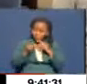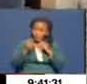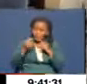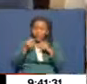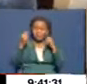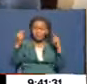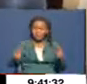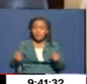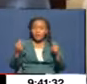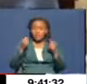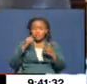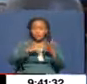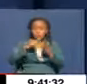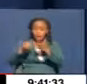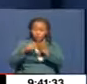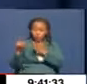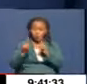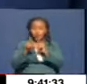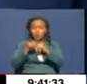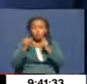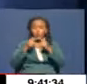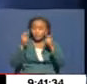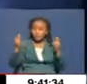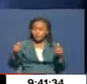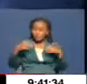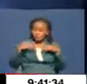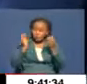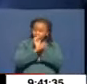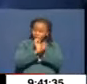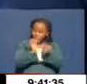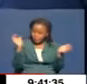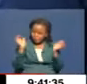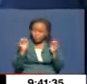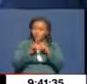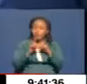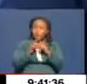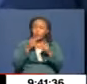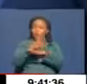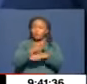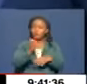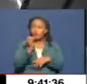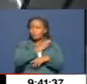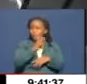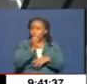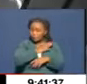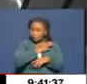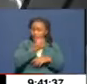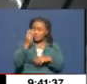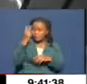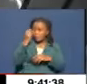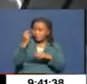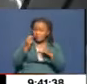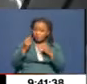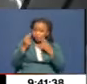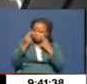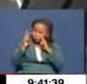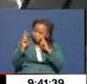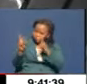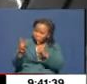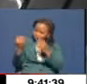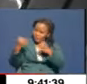Joseph Nururi, who declined to grant them bail in light of threats to the complainant. The suspects are seen on the CCTV cutting away